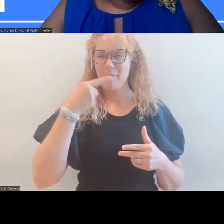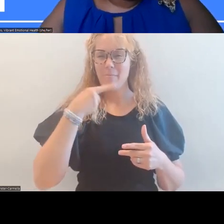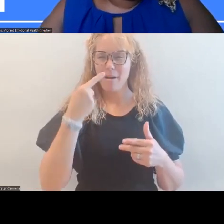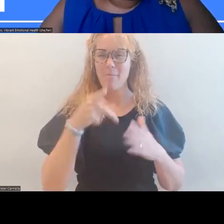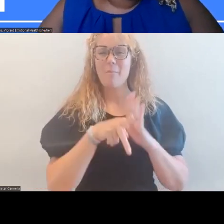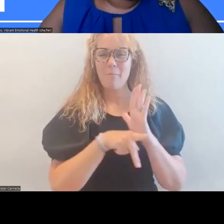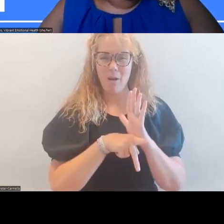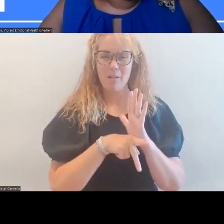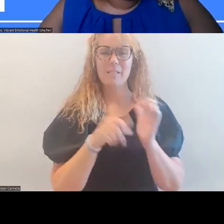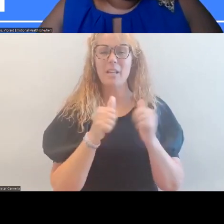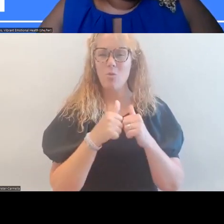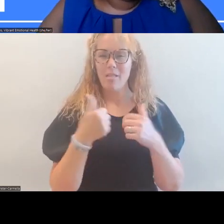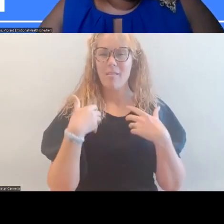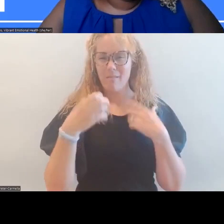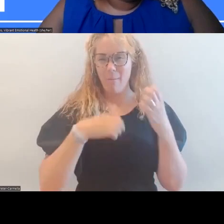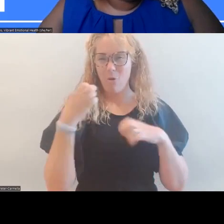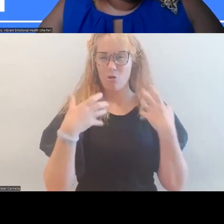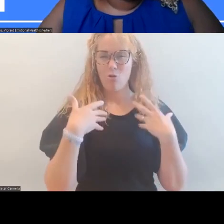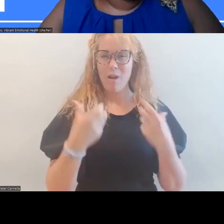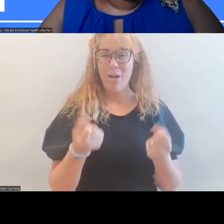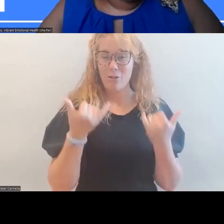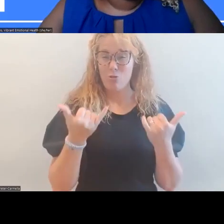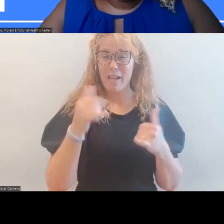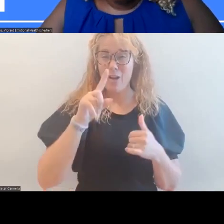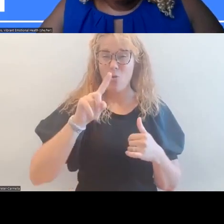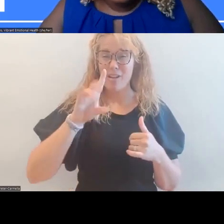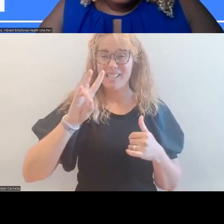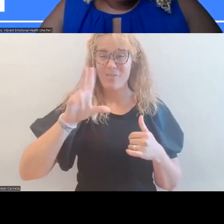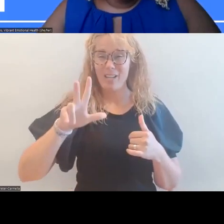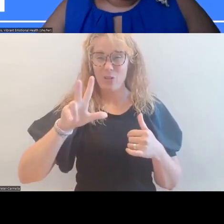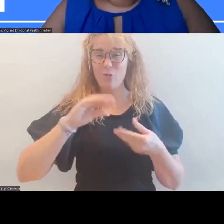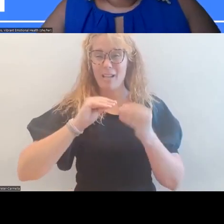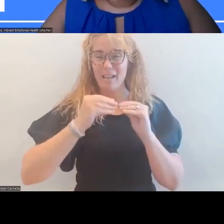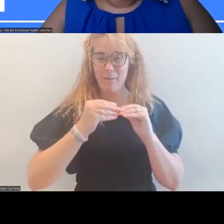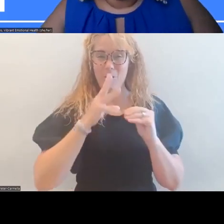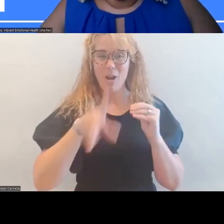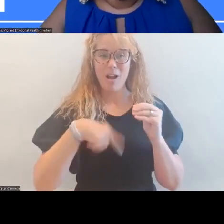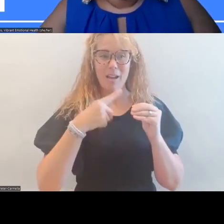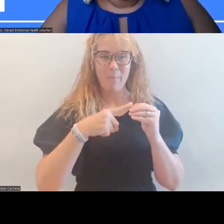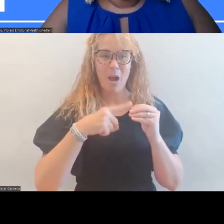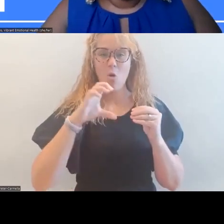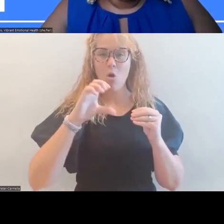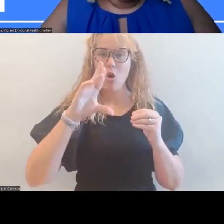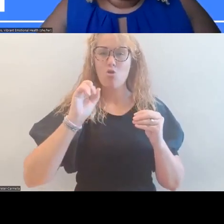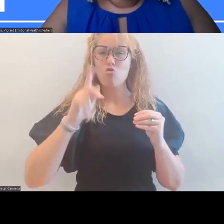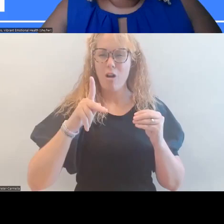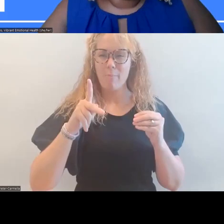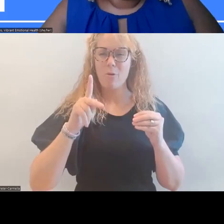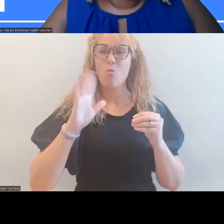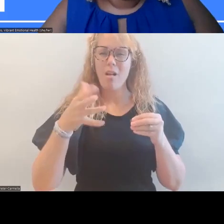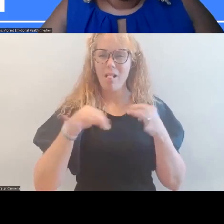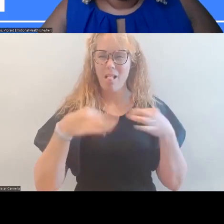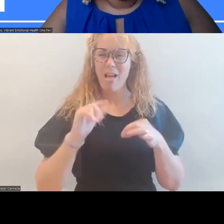Health. And today on episode 173, we're going to be talking about CROP. We'll hear about that acronym later.